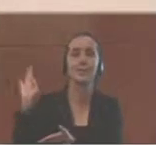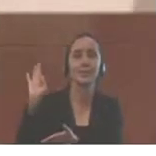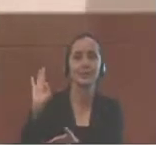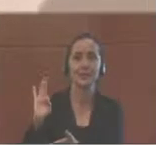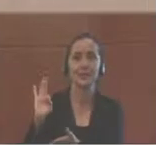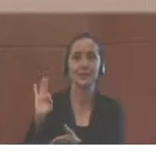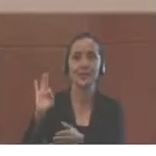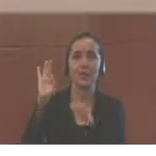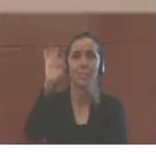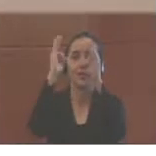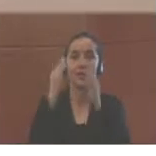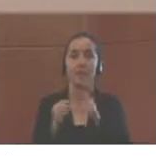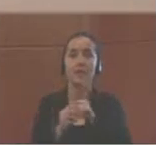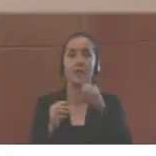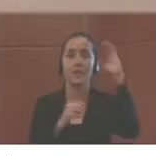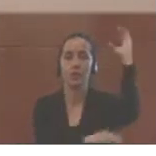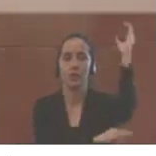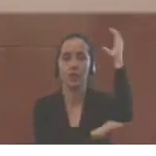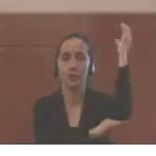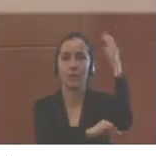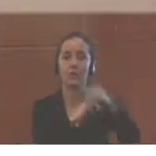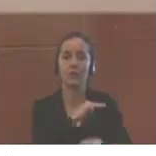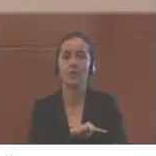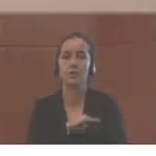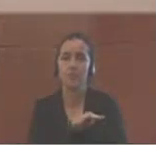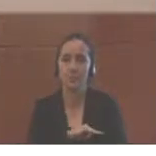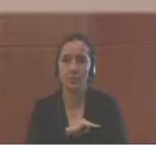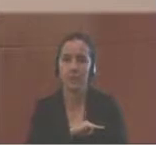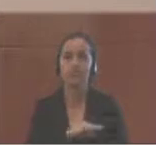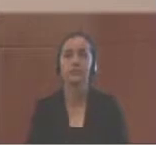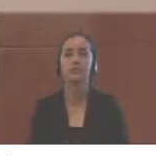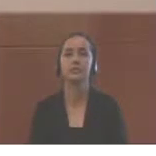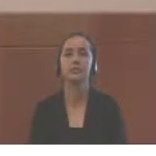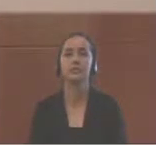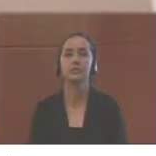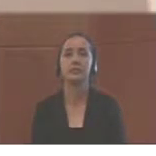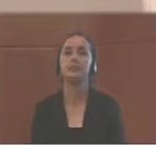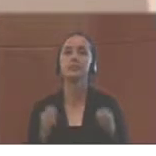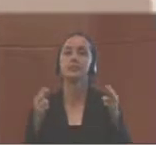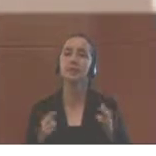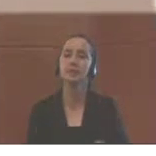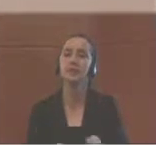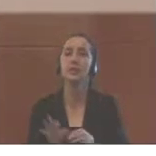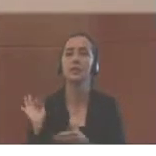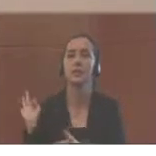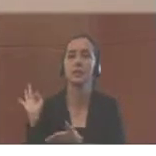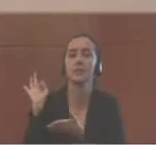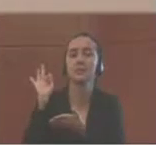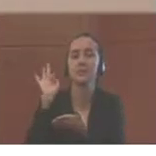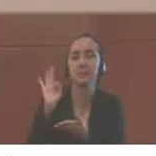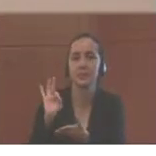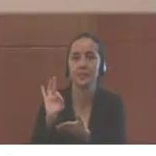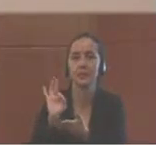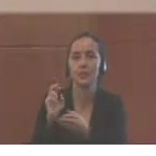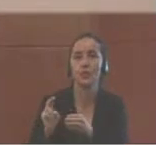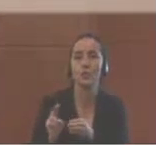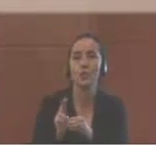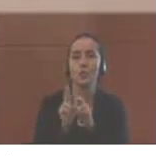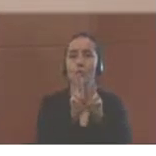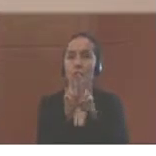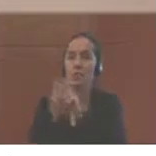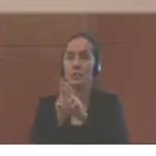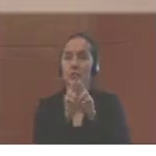I would like to invite a representative of the Colombian Federation of Municipalities, a